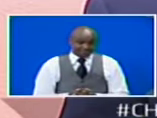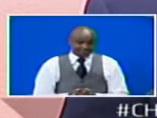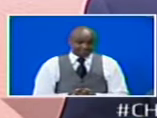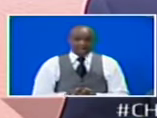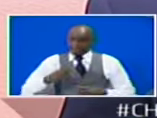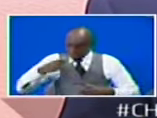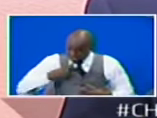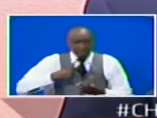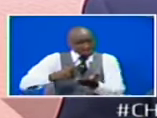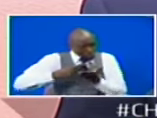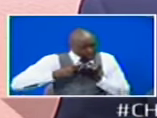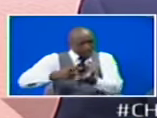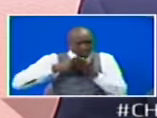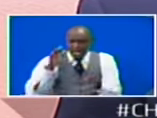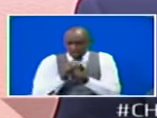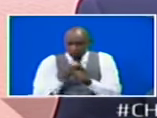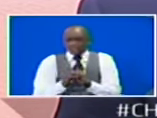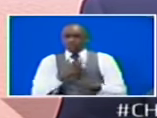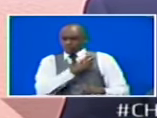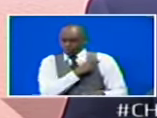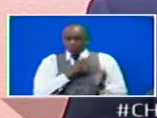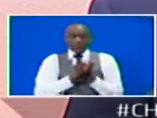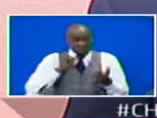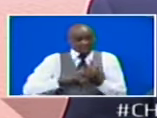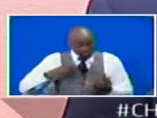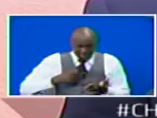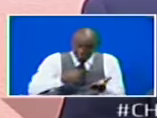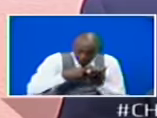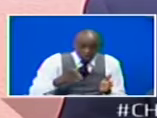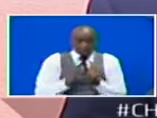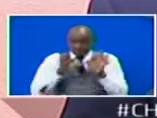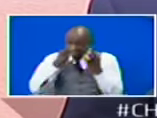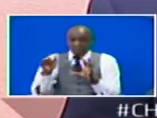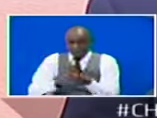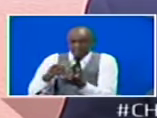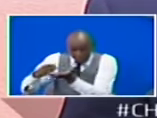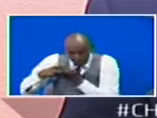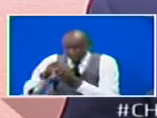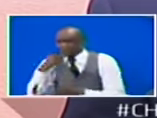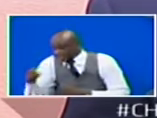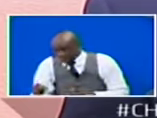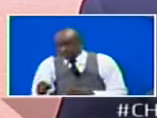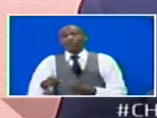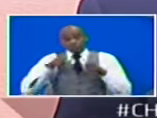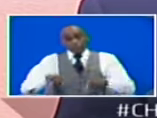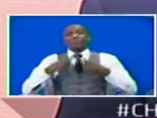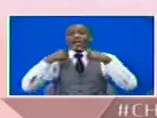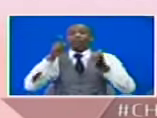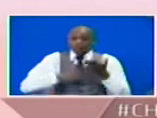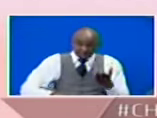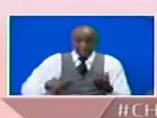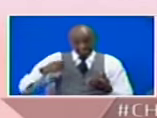After much deliberations, having consulted my wife and the rest of my family, I stand here today to announce